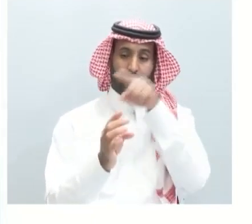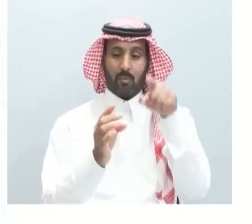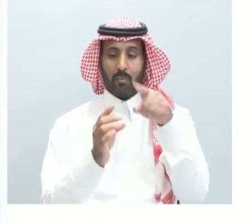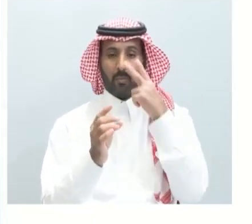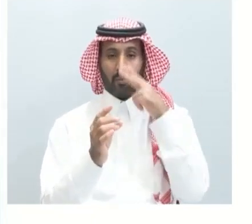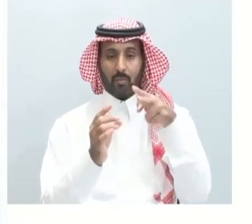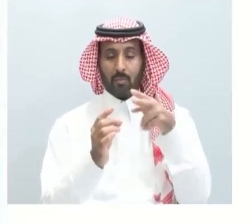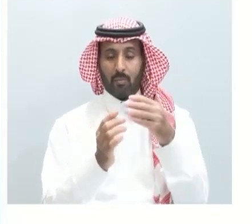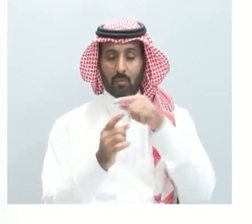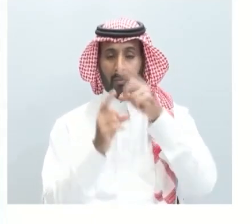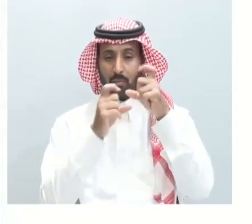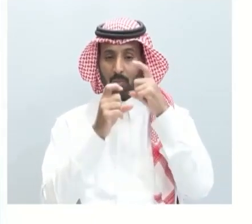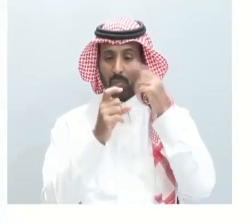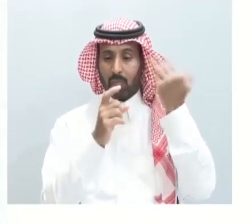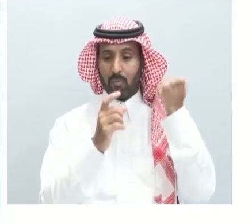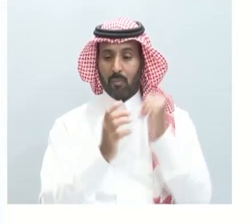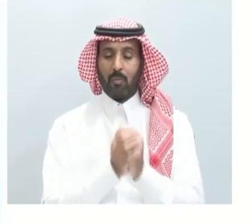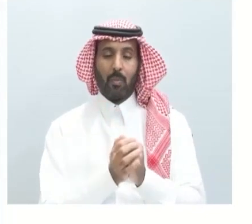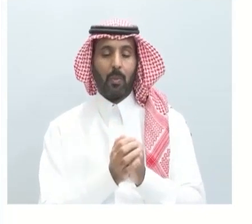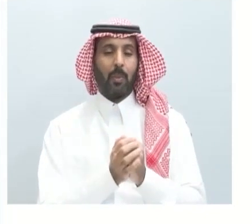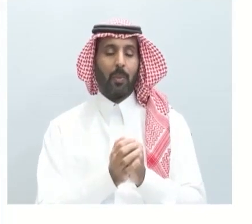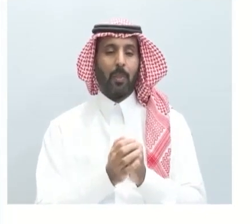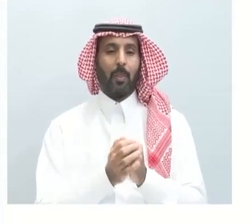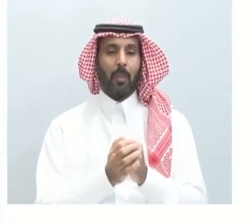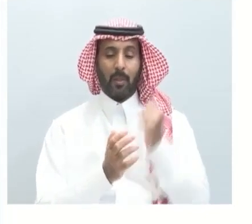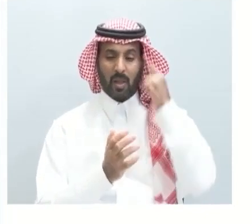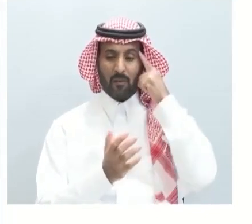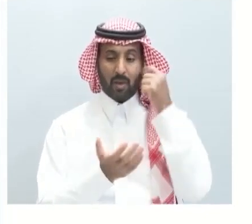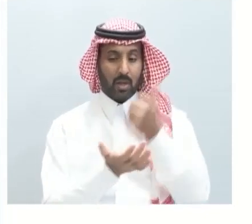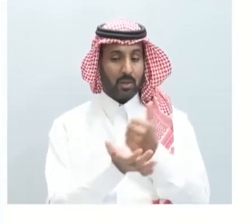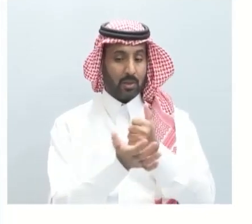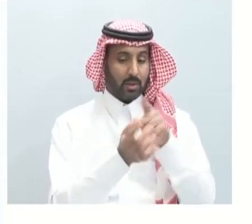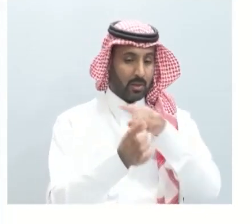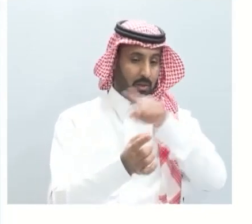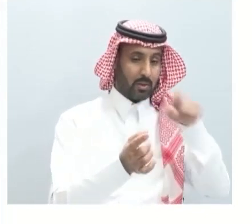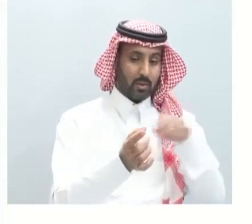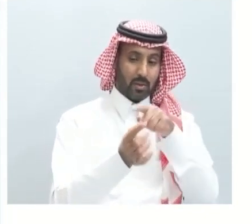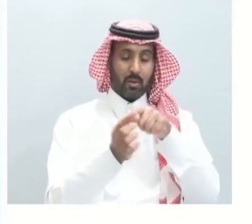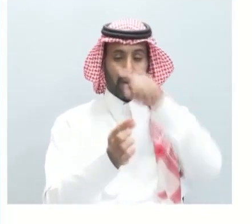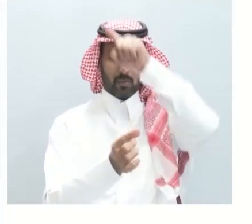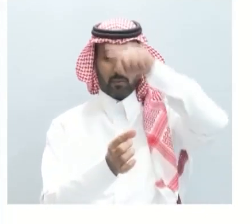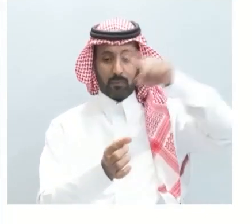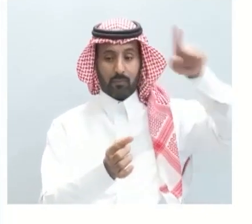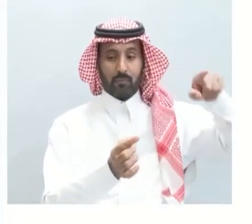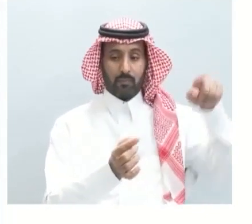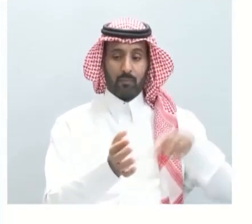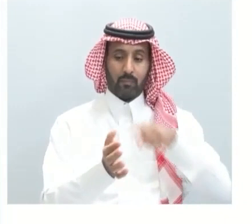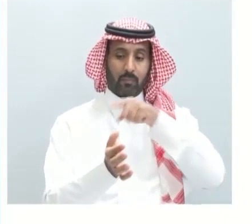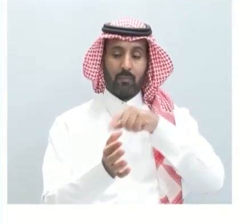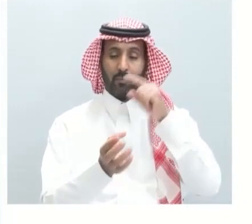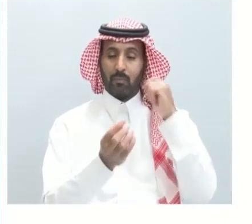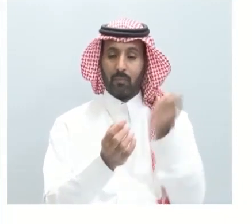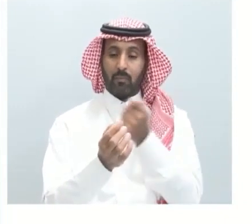you have seen in the picture previously in the circle for each subtopic there can be